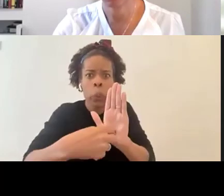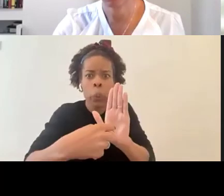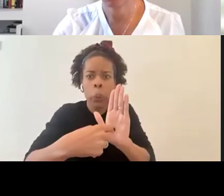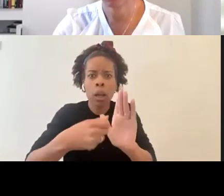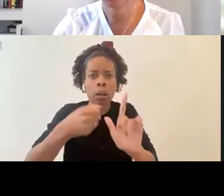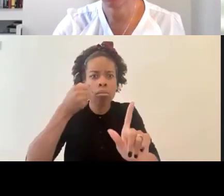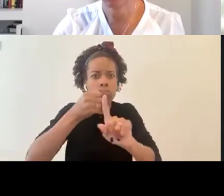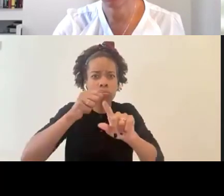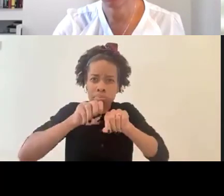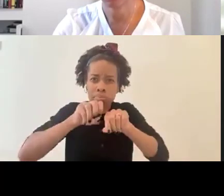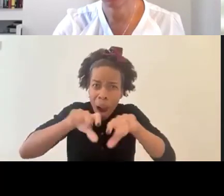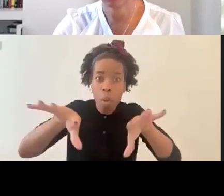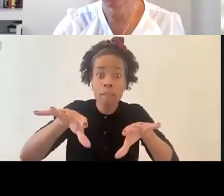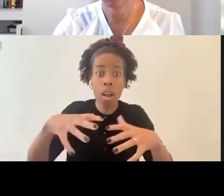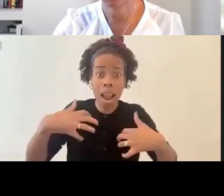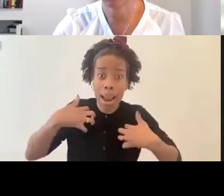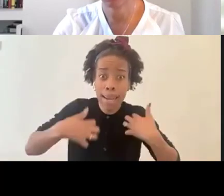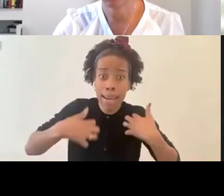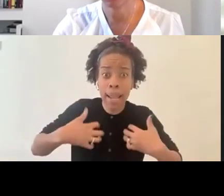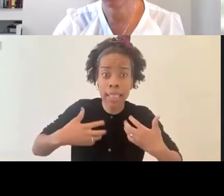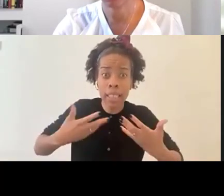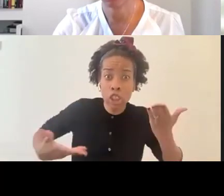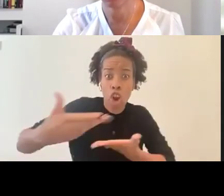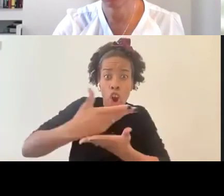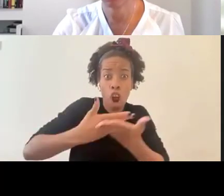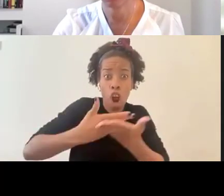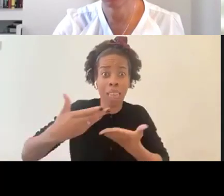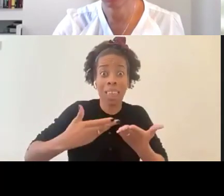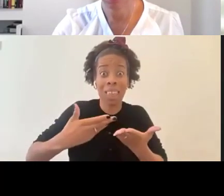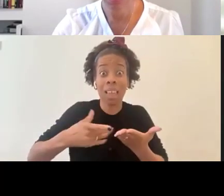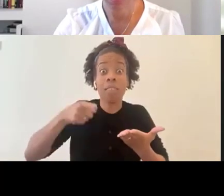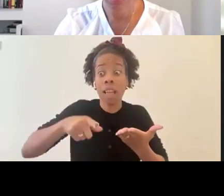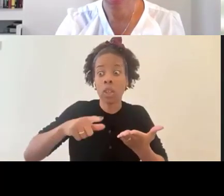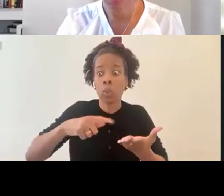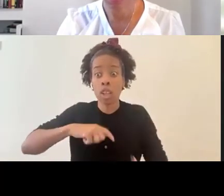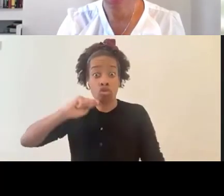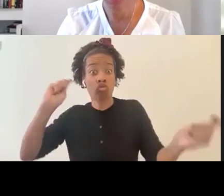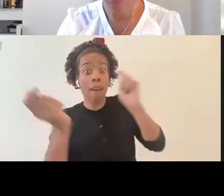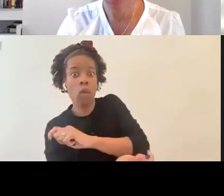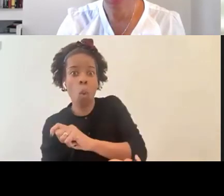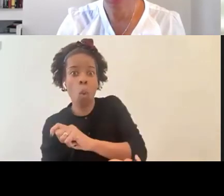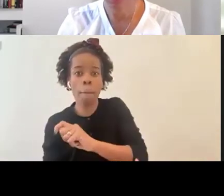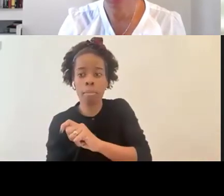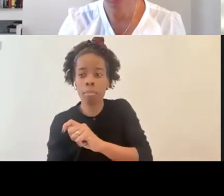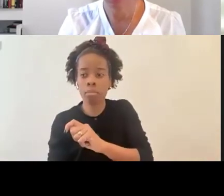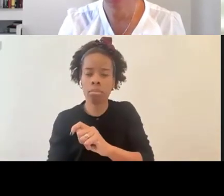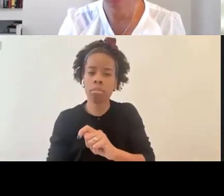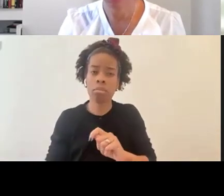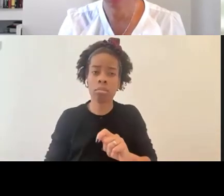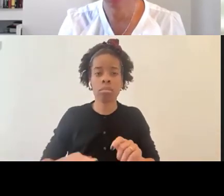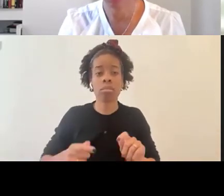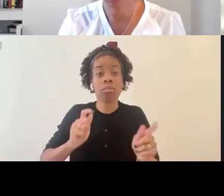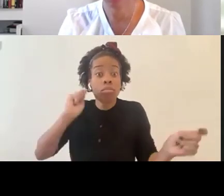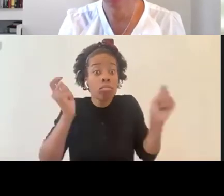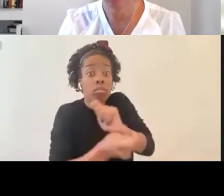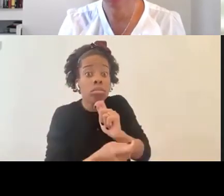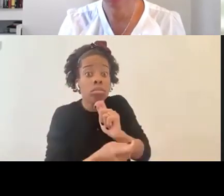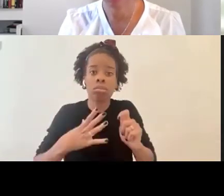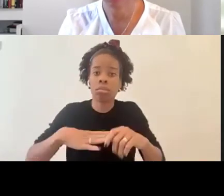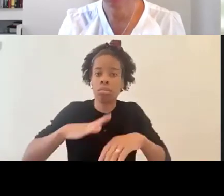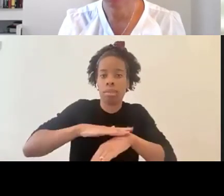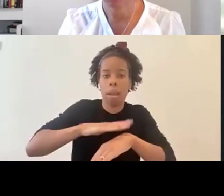and exciting journey that is transformative for people? Because it's going to take time. UN women